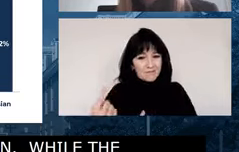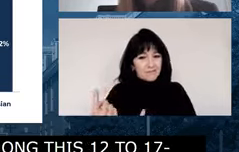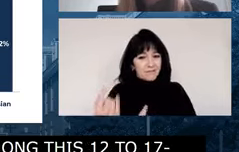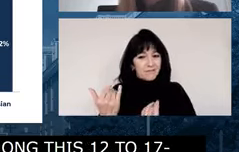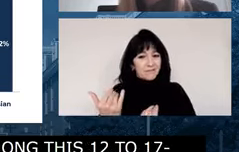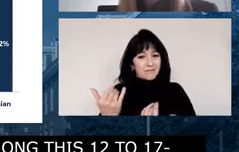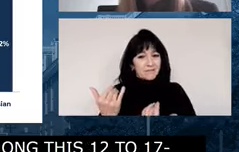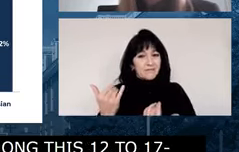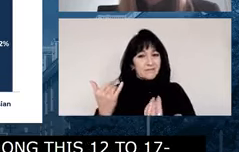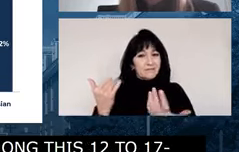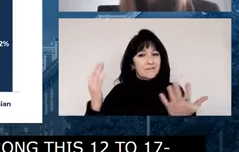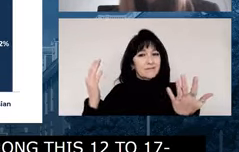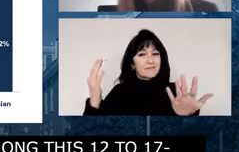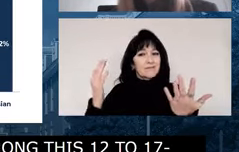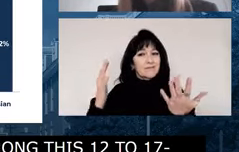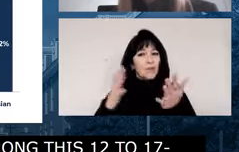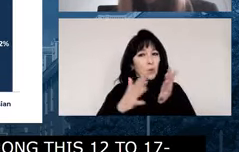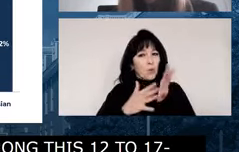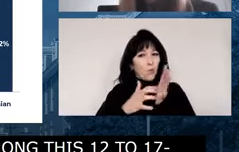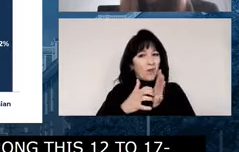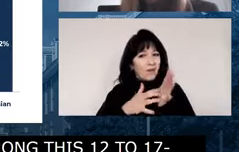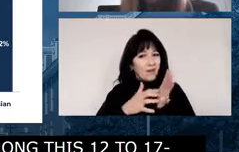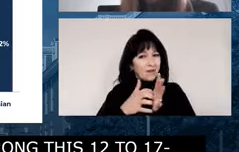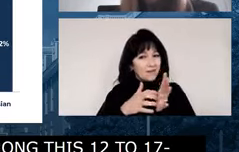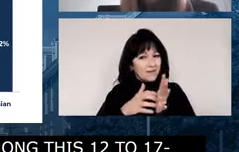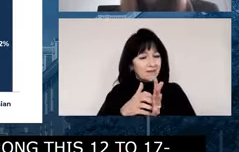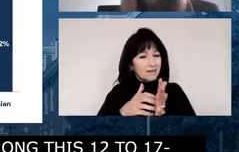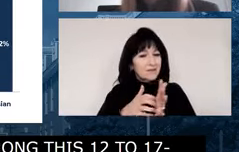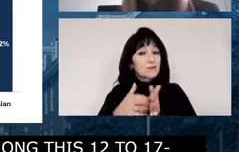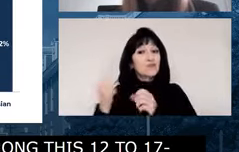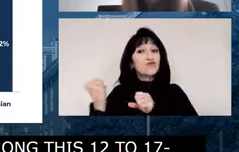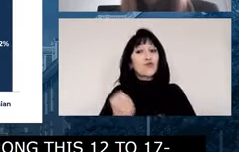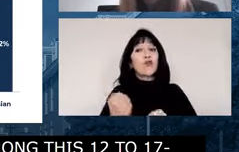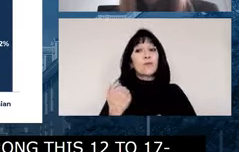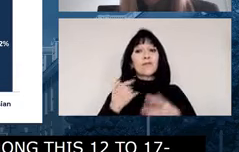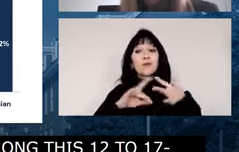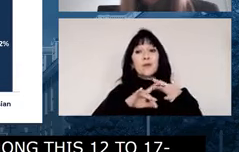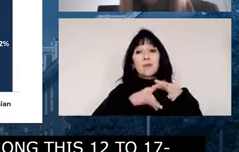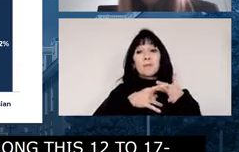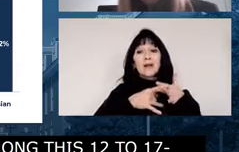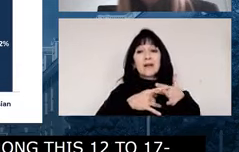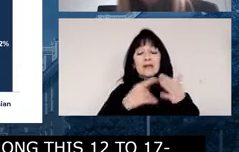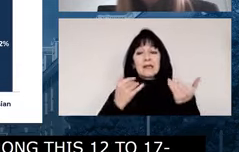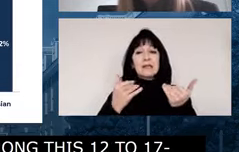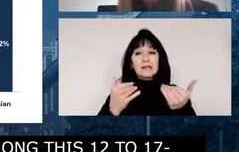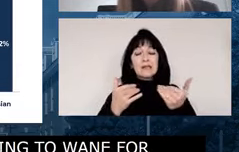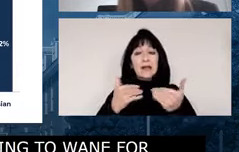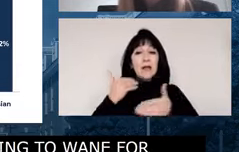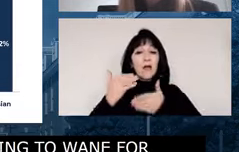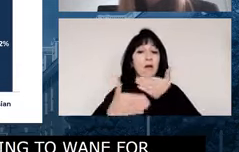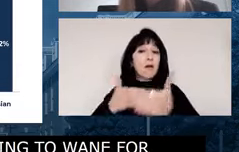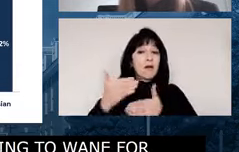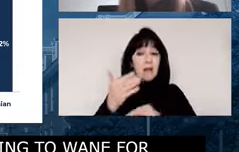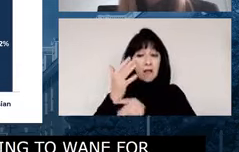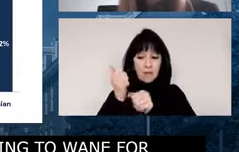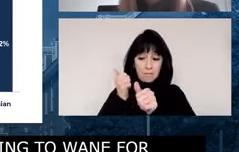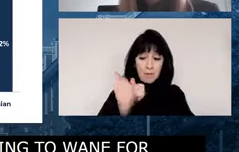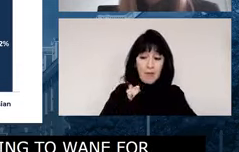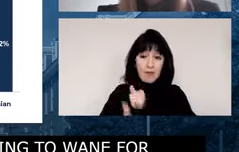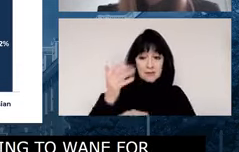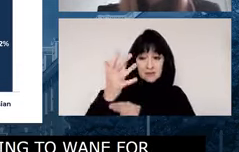late spring, early summer, it's very important to get this age group boosted as soon as they've passed that 5-month